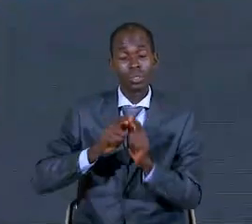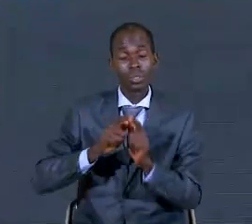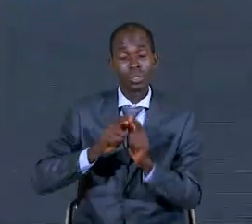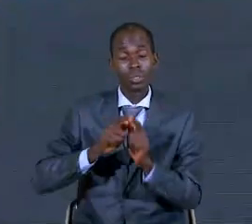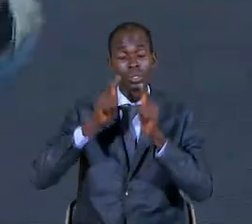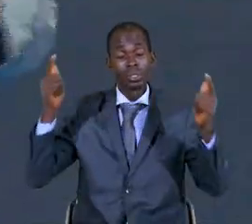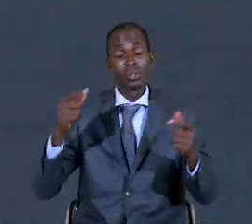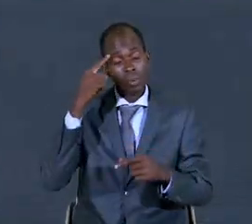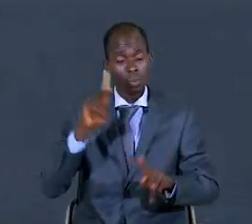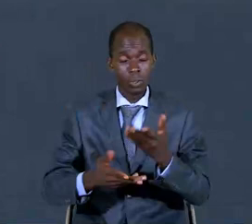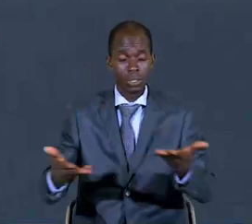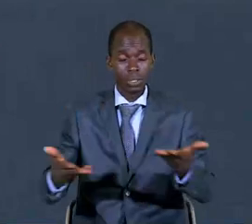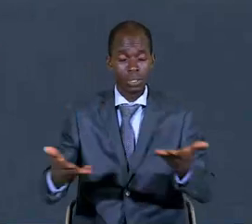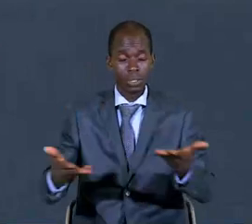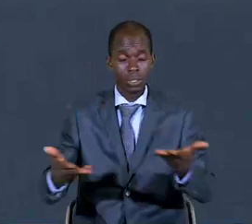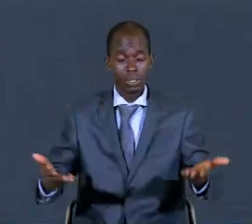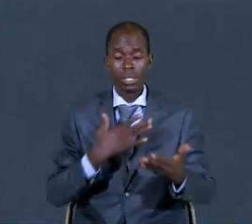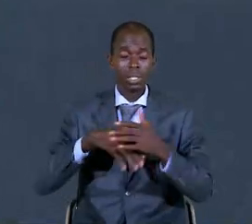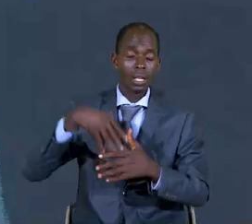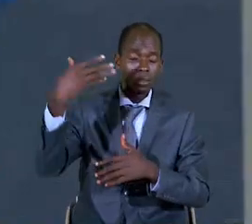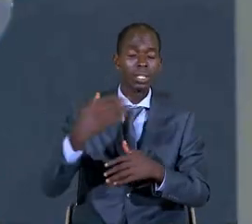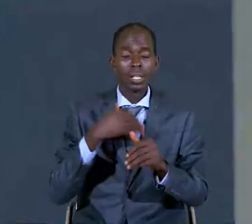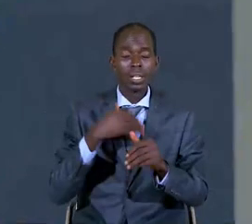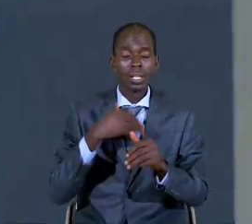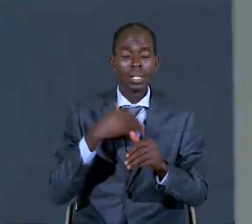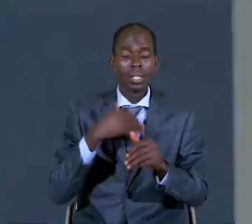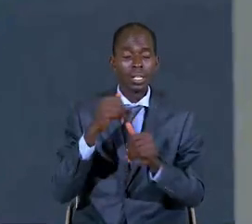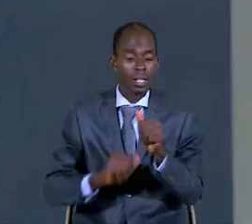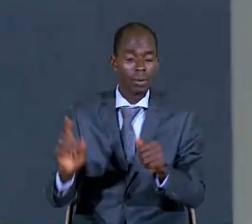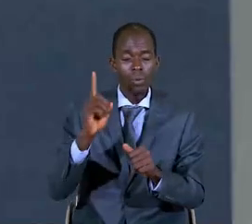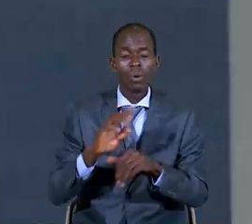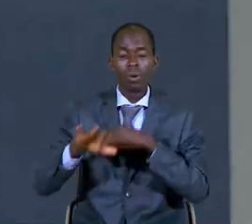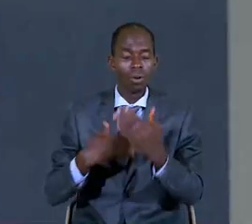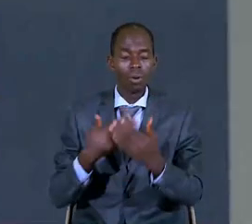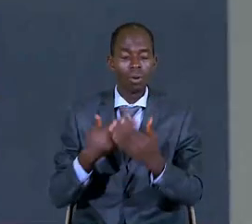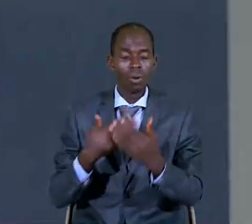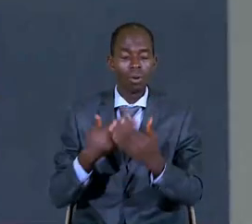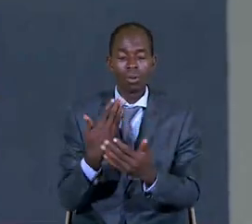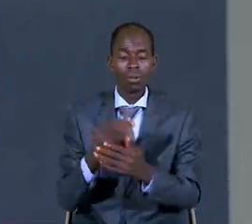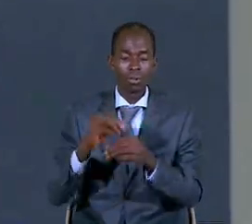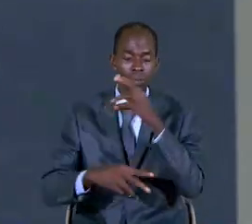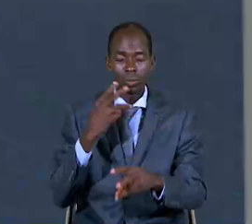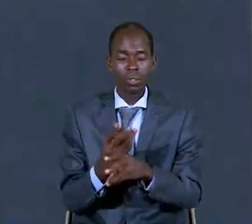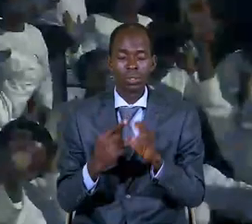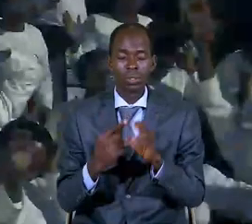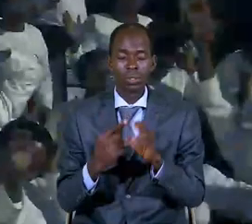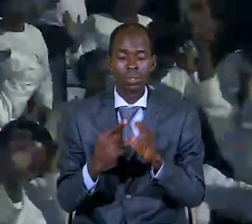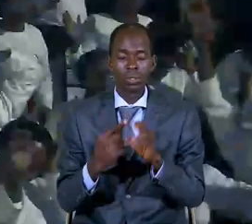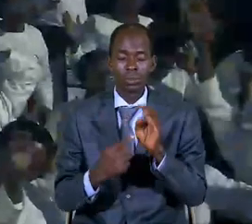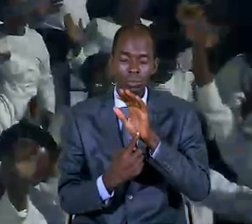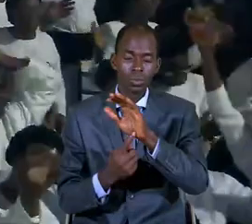here at the Alpha location and everywhere all over the world, manifest